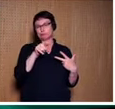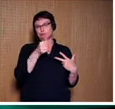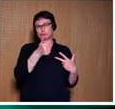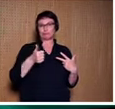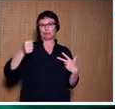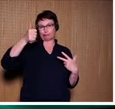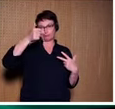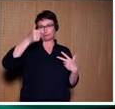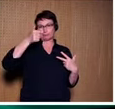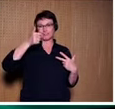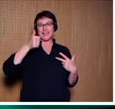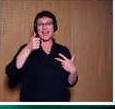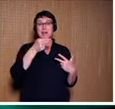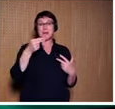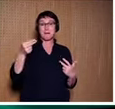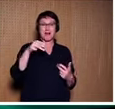of Women Deliver.